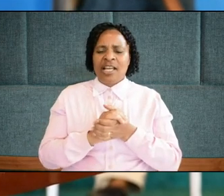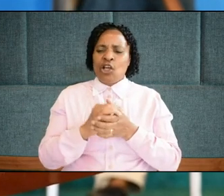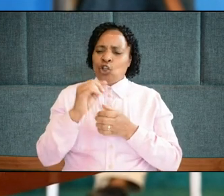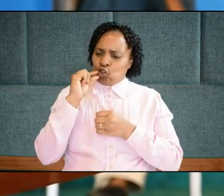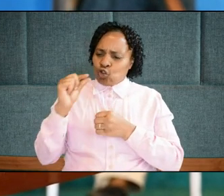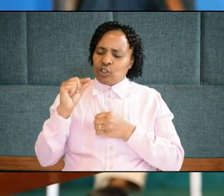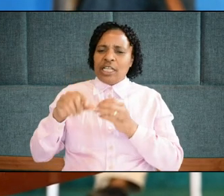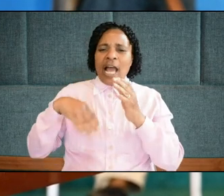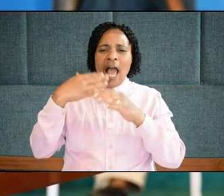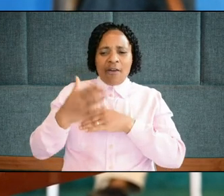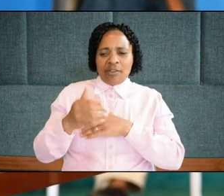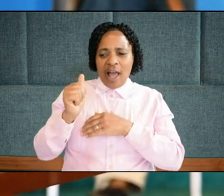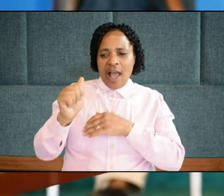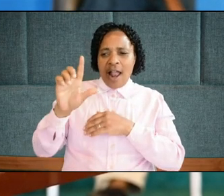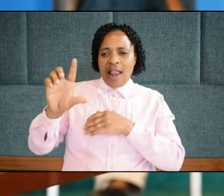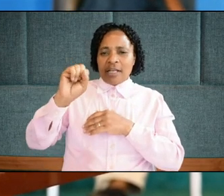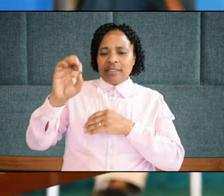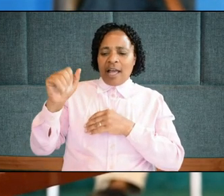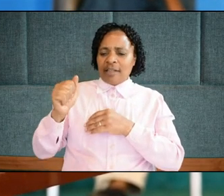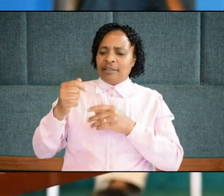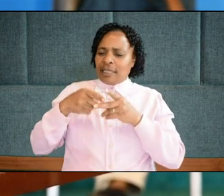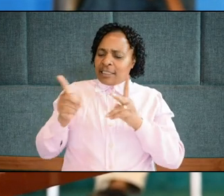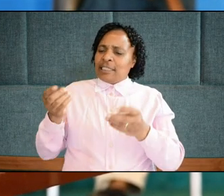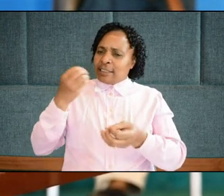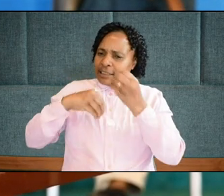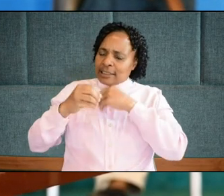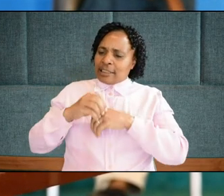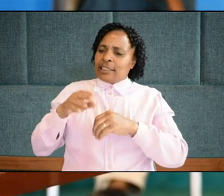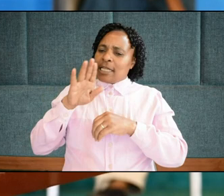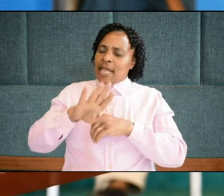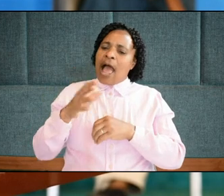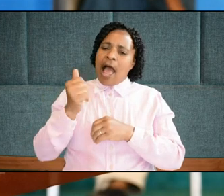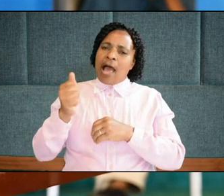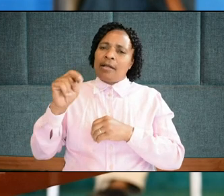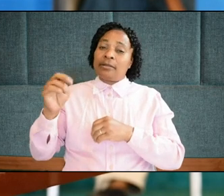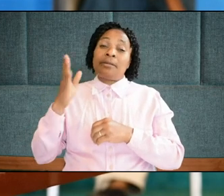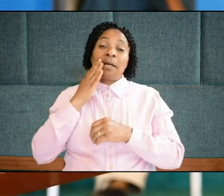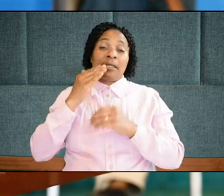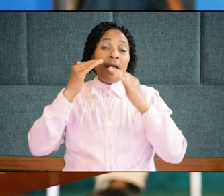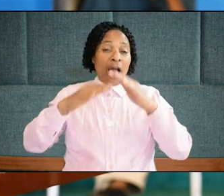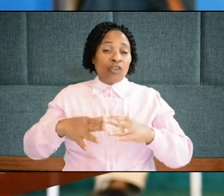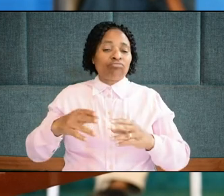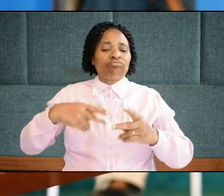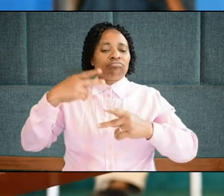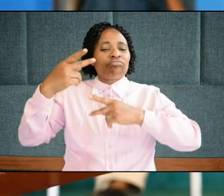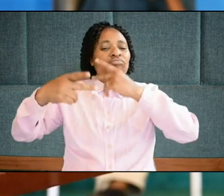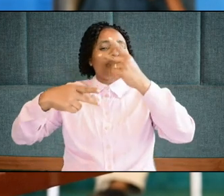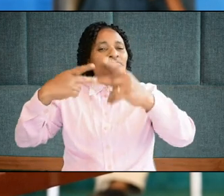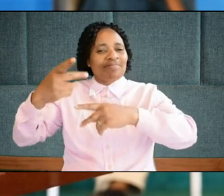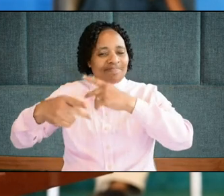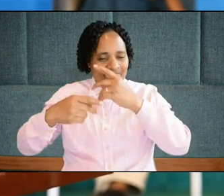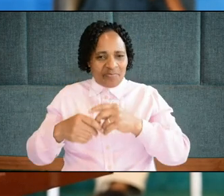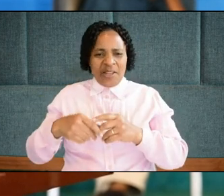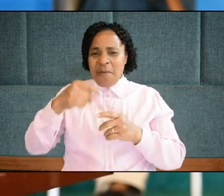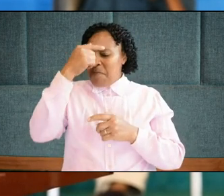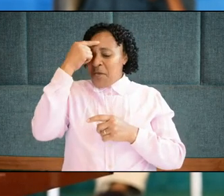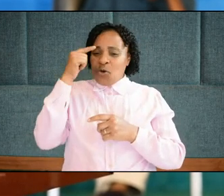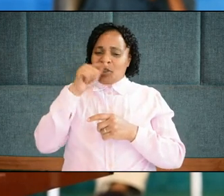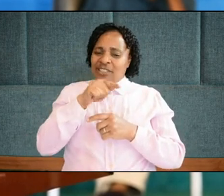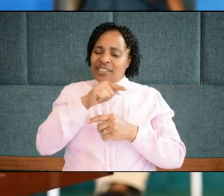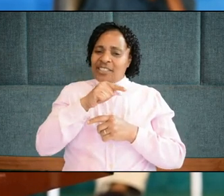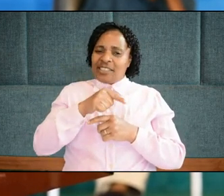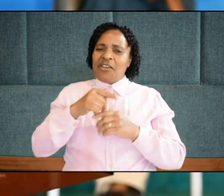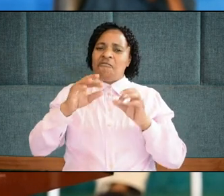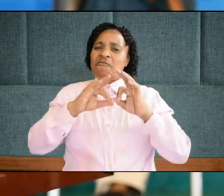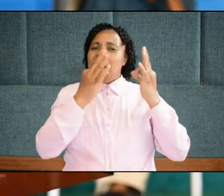Shortly after Alexa started eating at Anna's house, her health condition started getting better progressively. This was because at Anna's, she